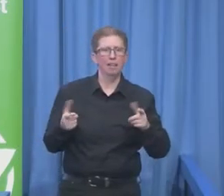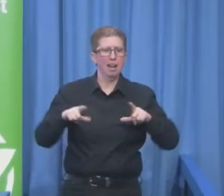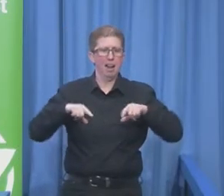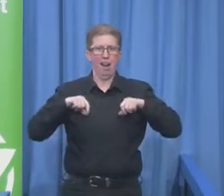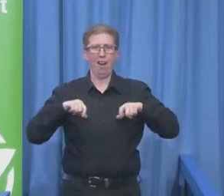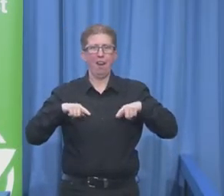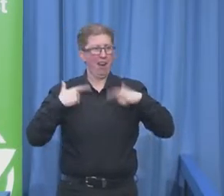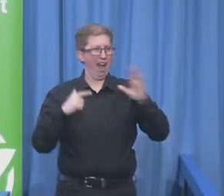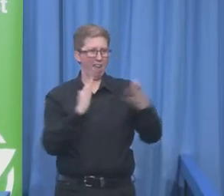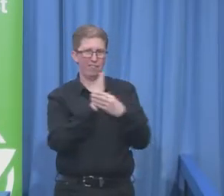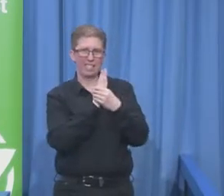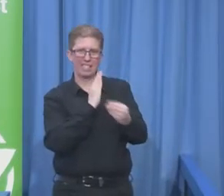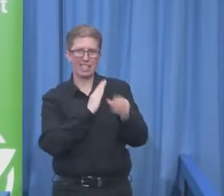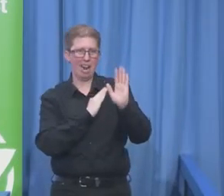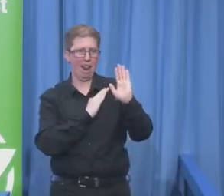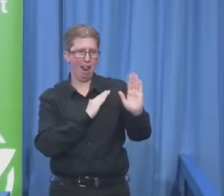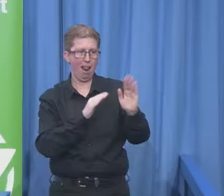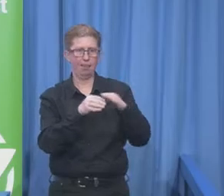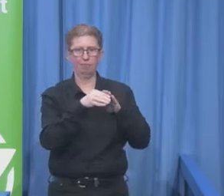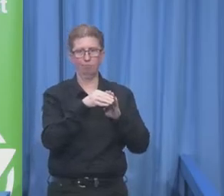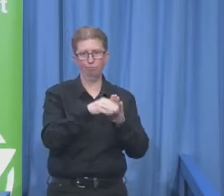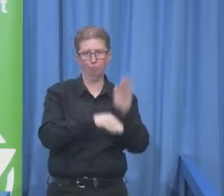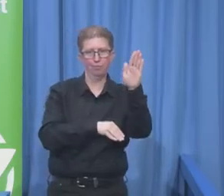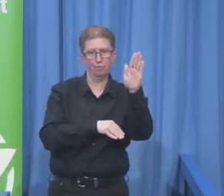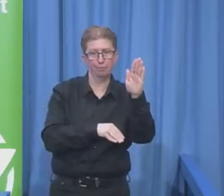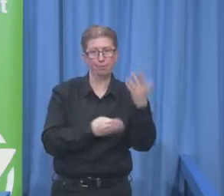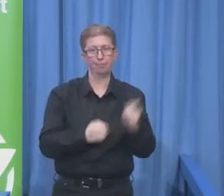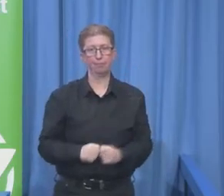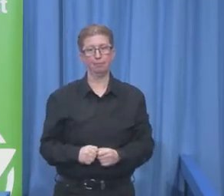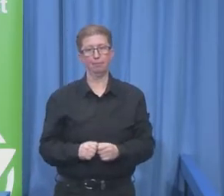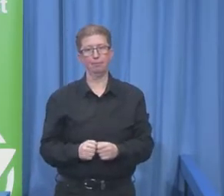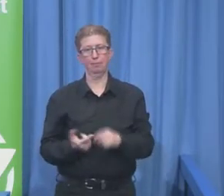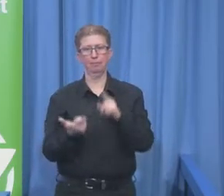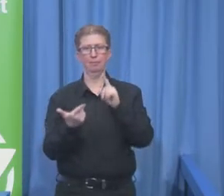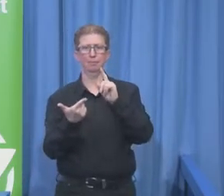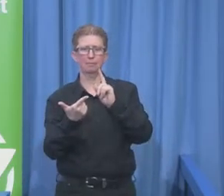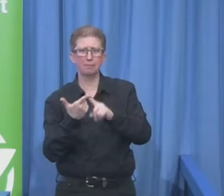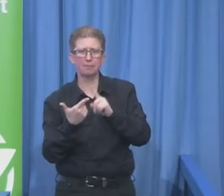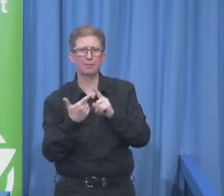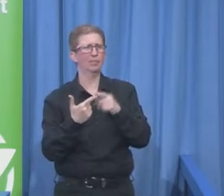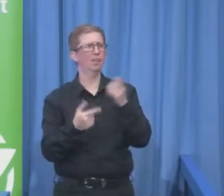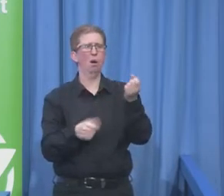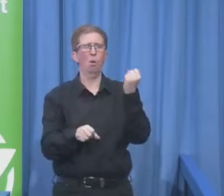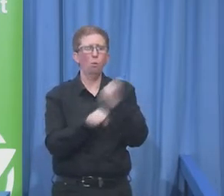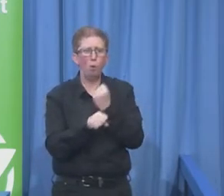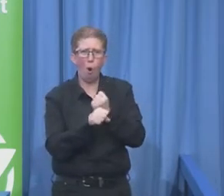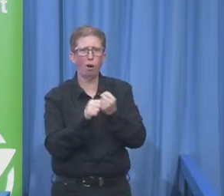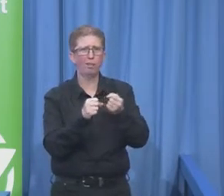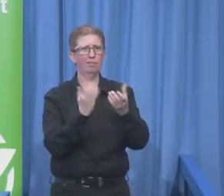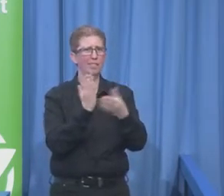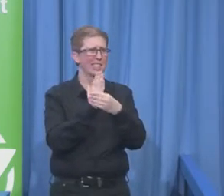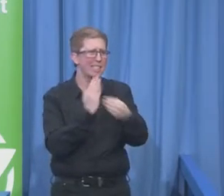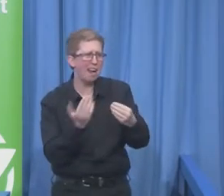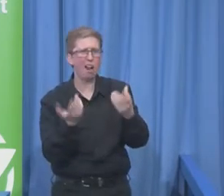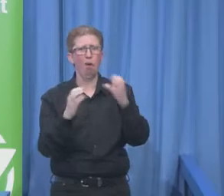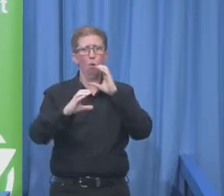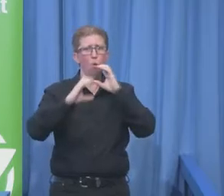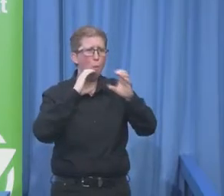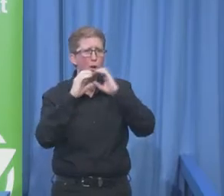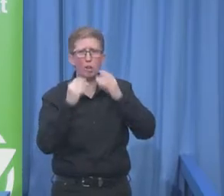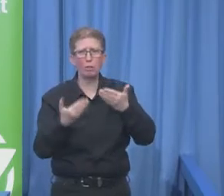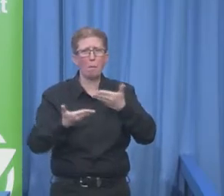job market for interview. We've had a good number of placements. In fact, one of our biggest clients